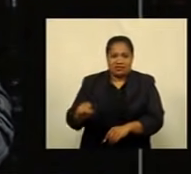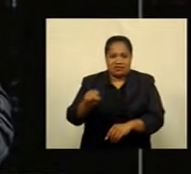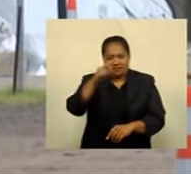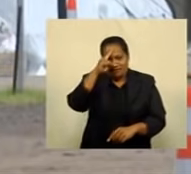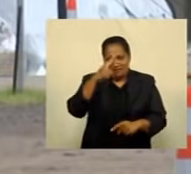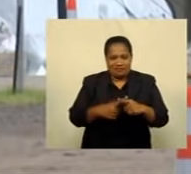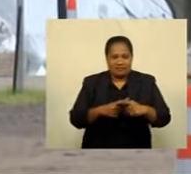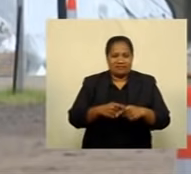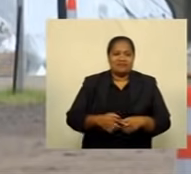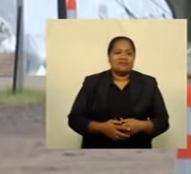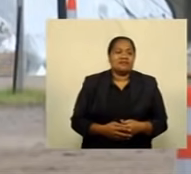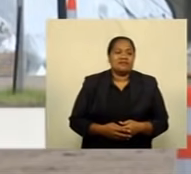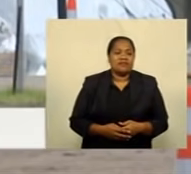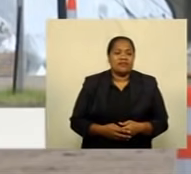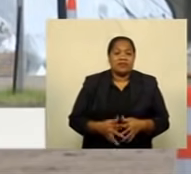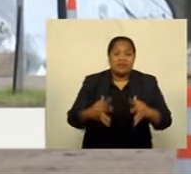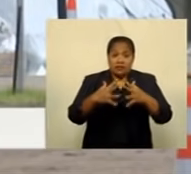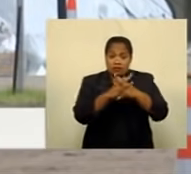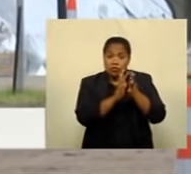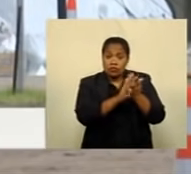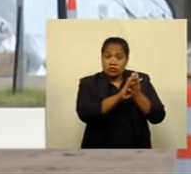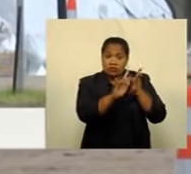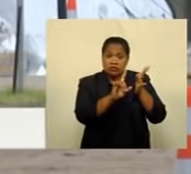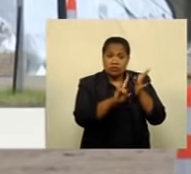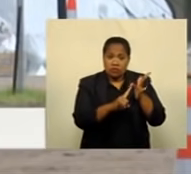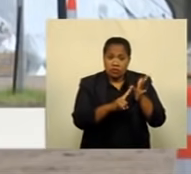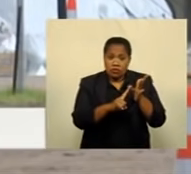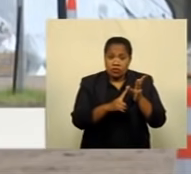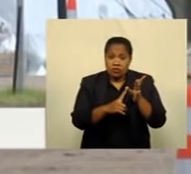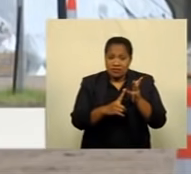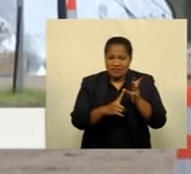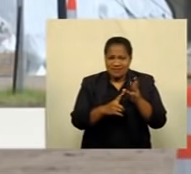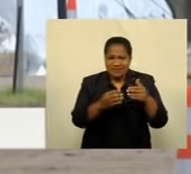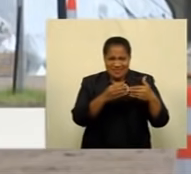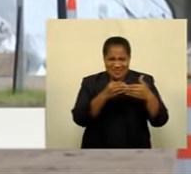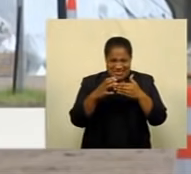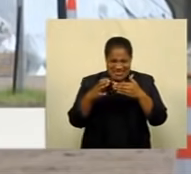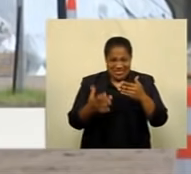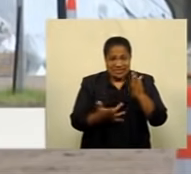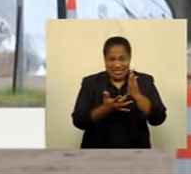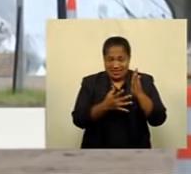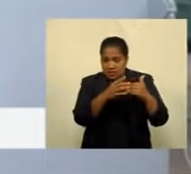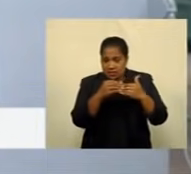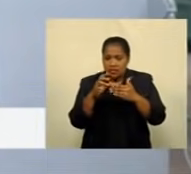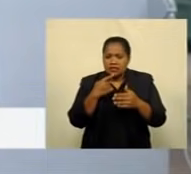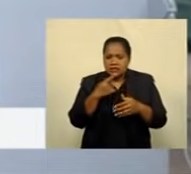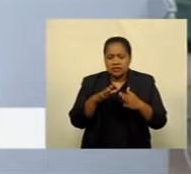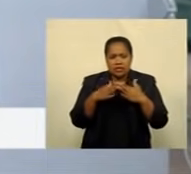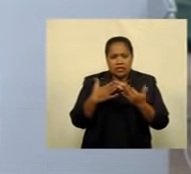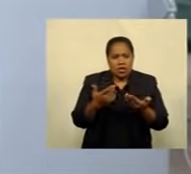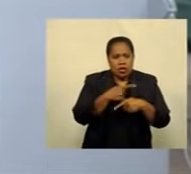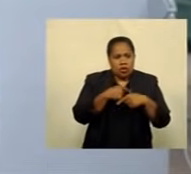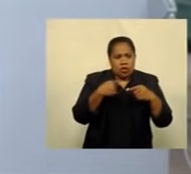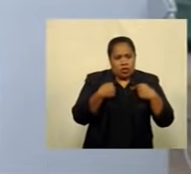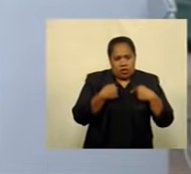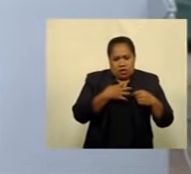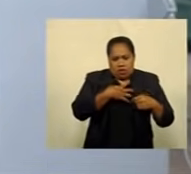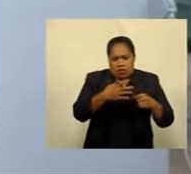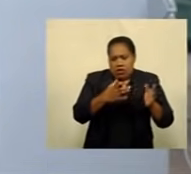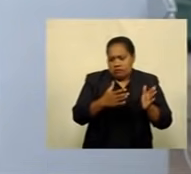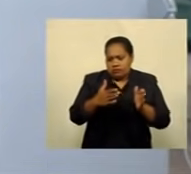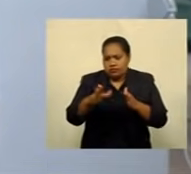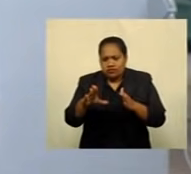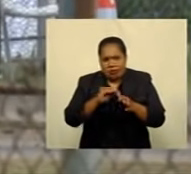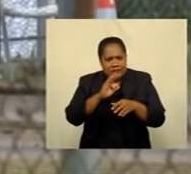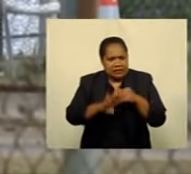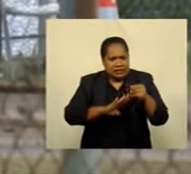reports. World Health Organization's technical lead says we are moving further away from the end of the pandemic. And it doesn't